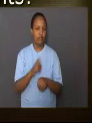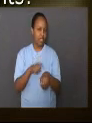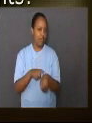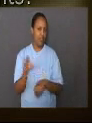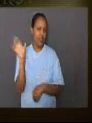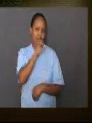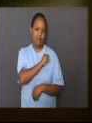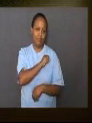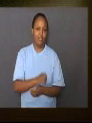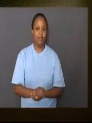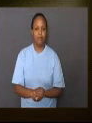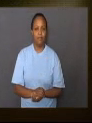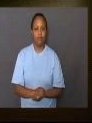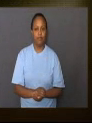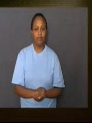Time's up.